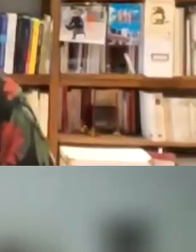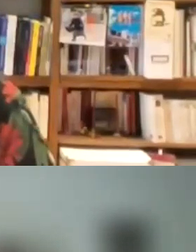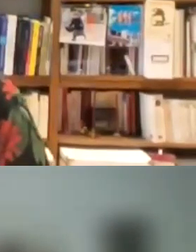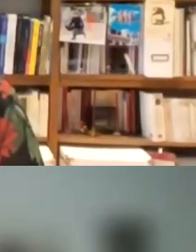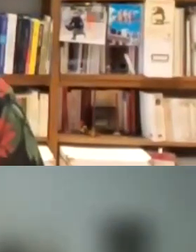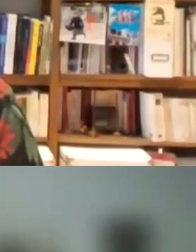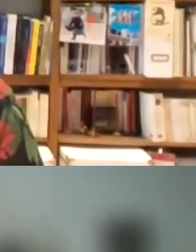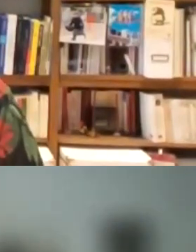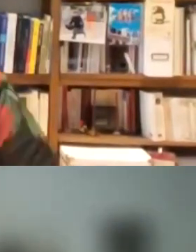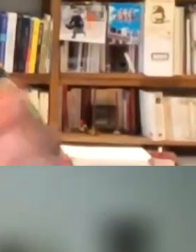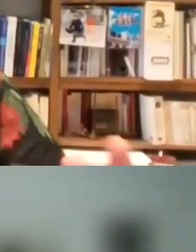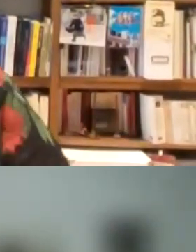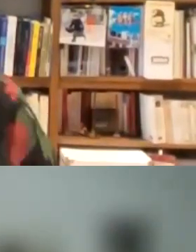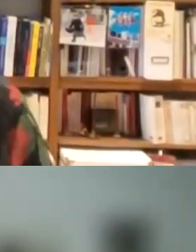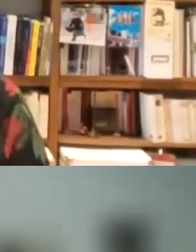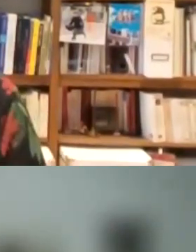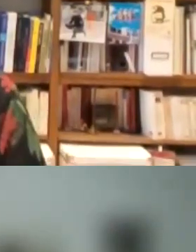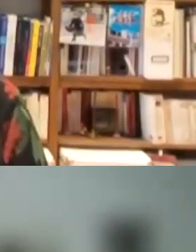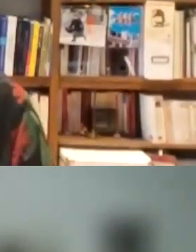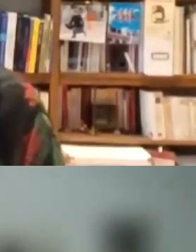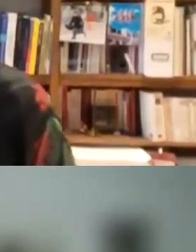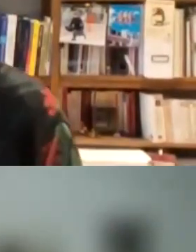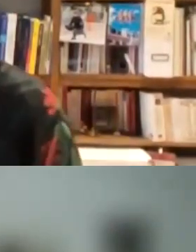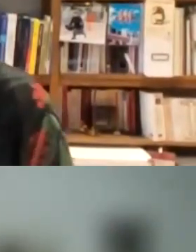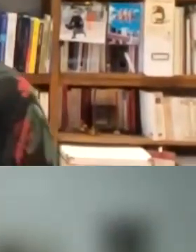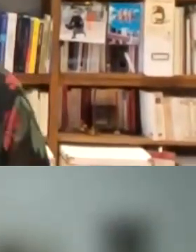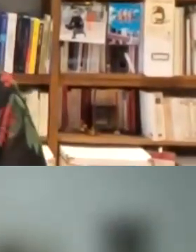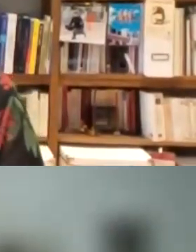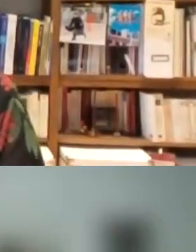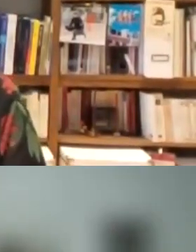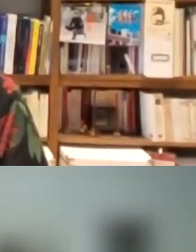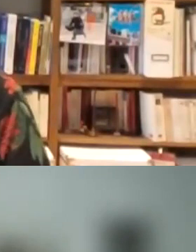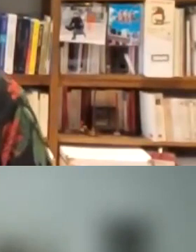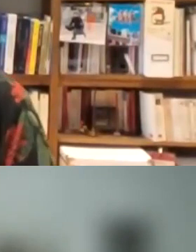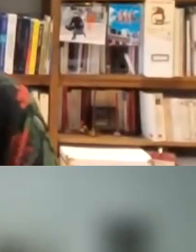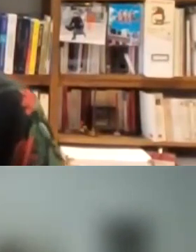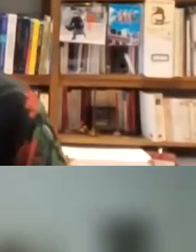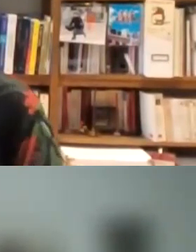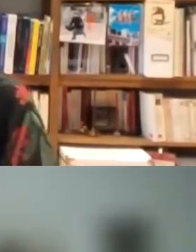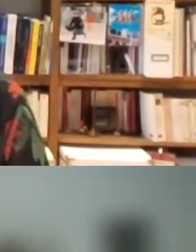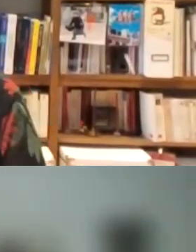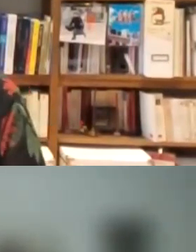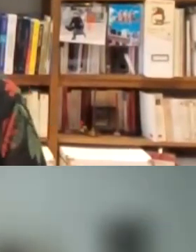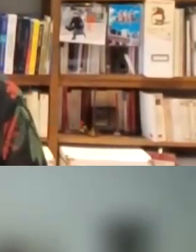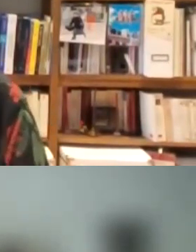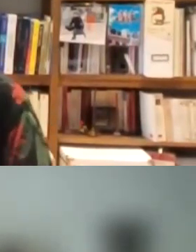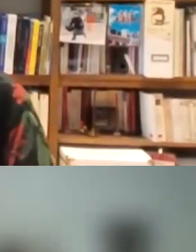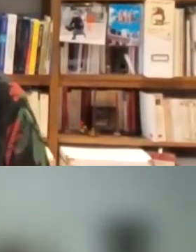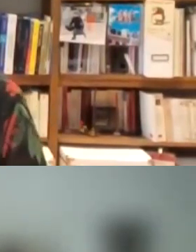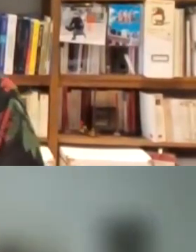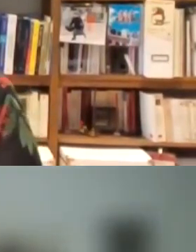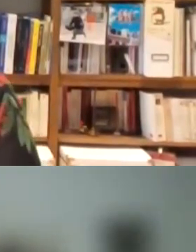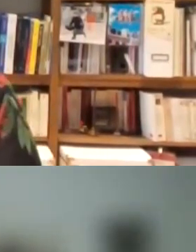Well, there's a literature on that, but how we did in our research, actually, it was from the interviews. People, when we did